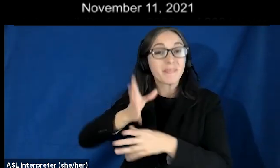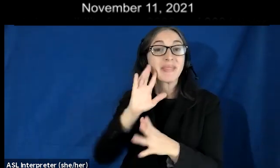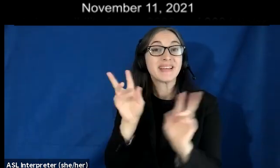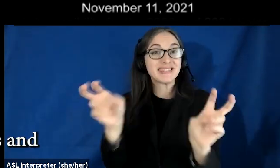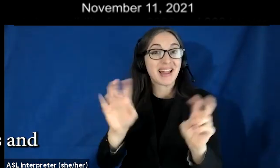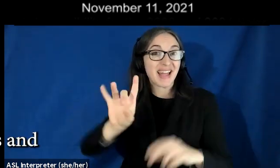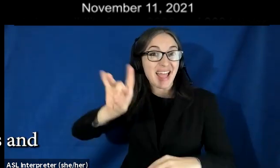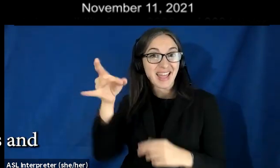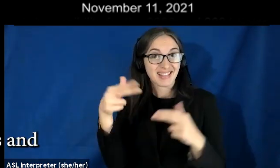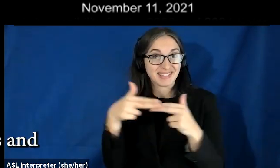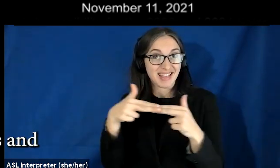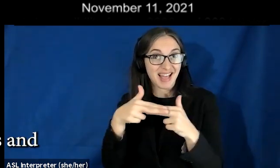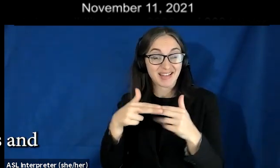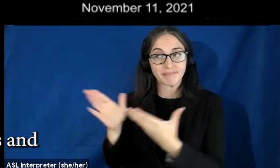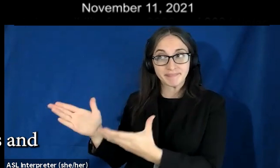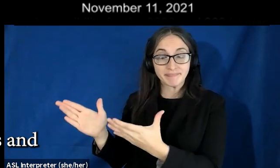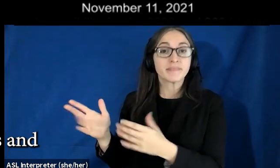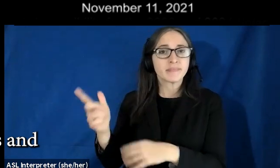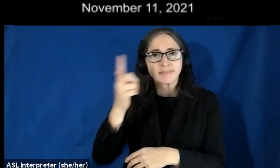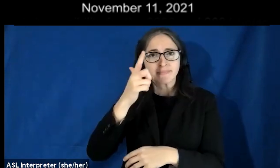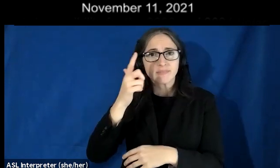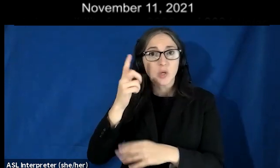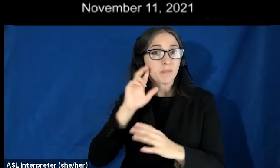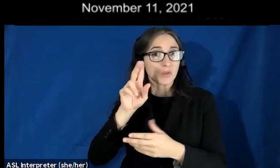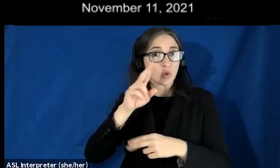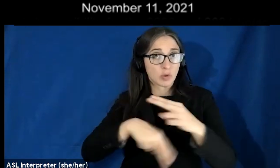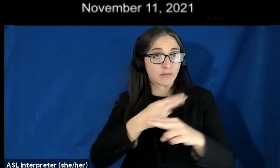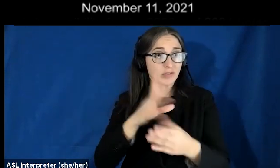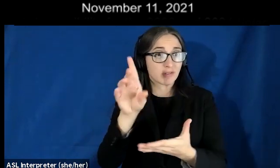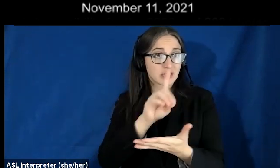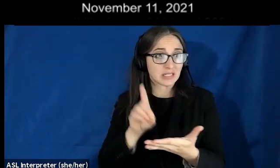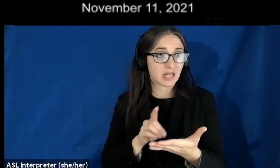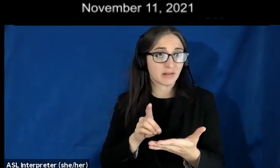this: because universal design reminds on